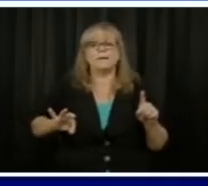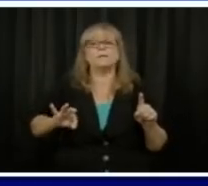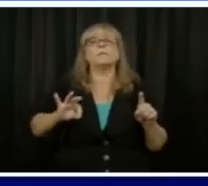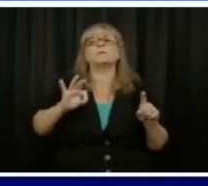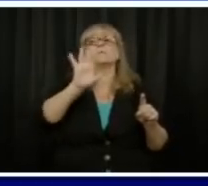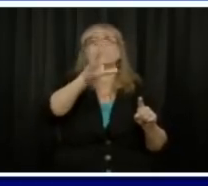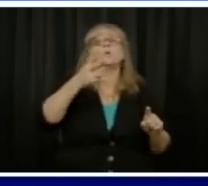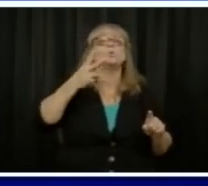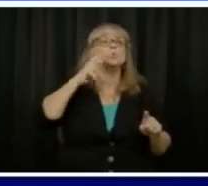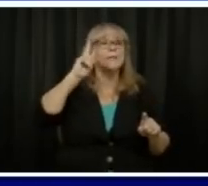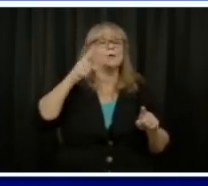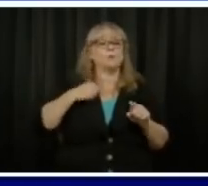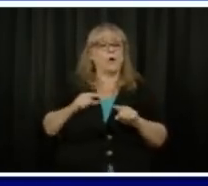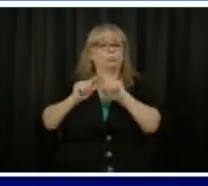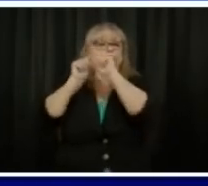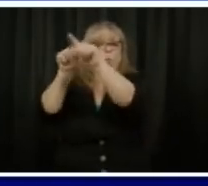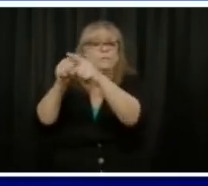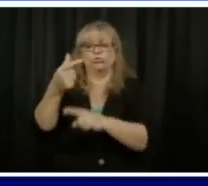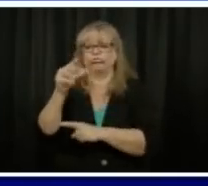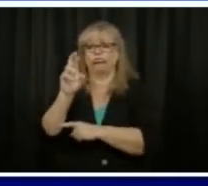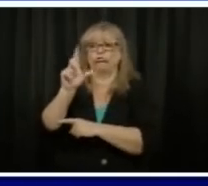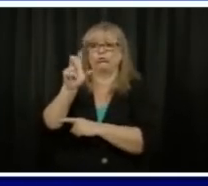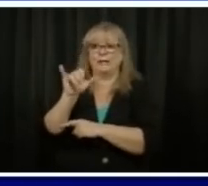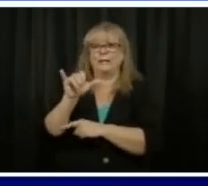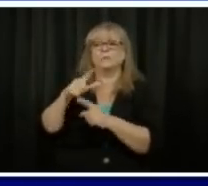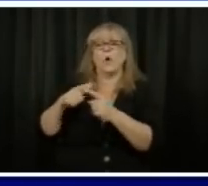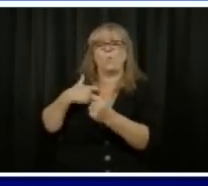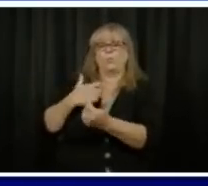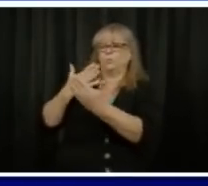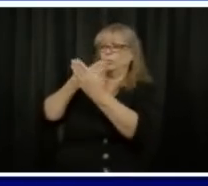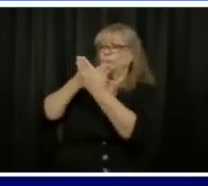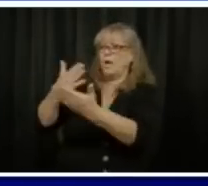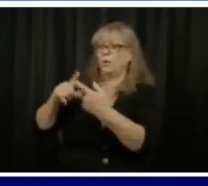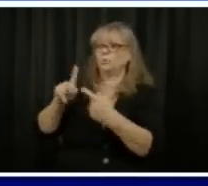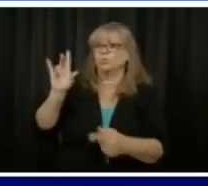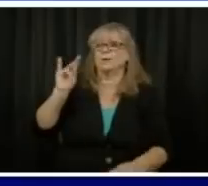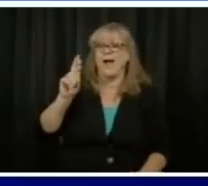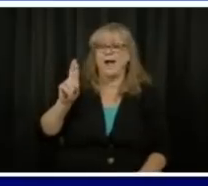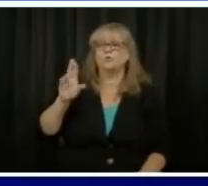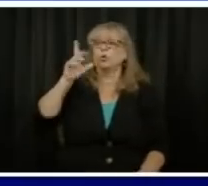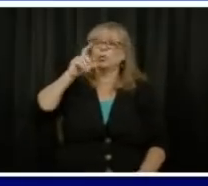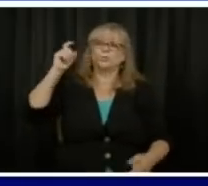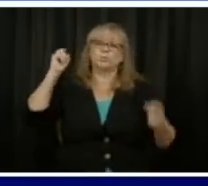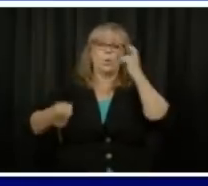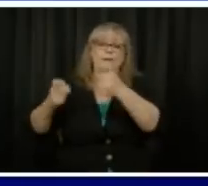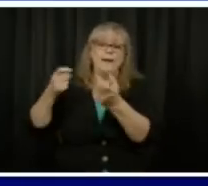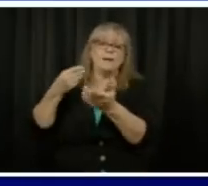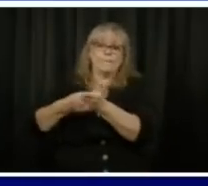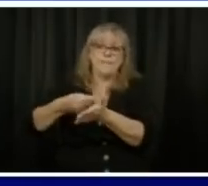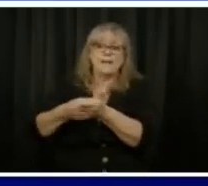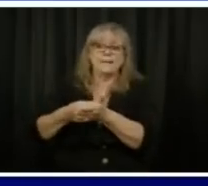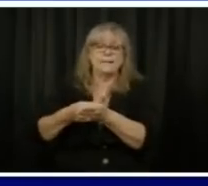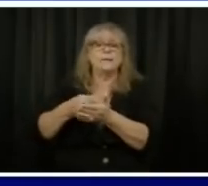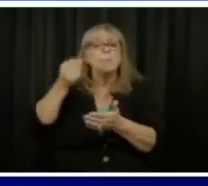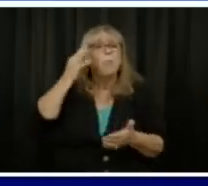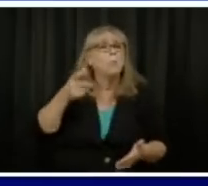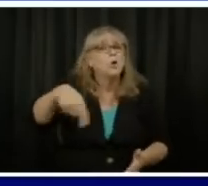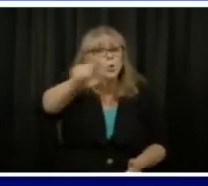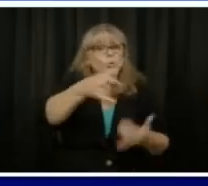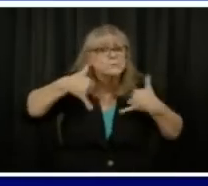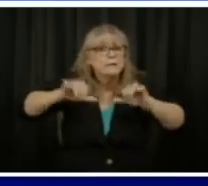Kaiser, and I want to help all of the donors for helpcoloradonow.org. You can go to that website and donate to. The money goes right out the door to those in